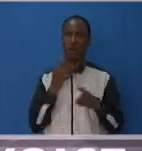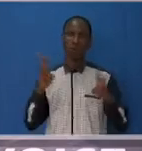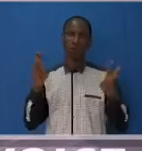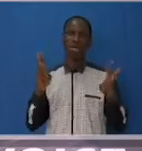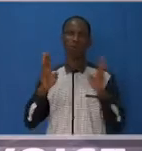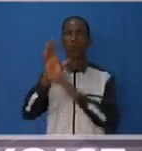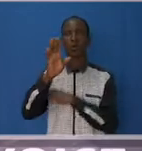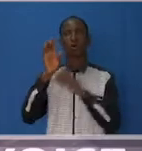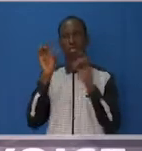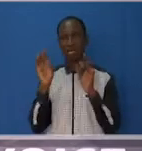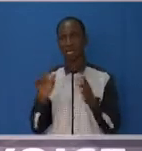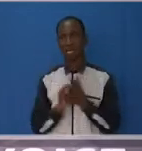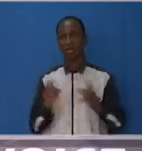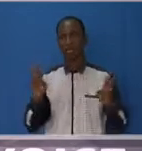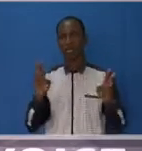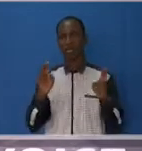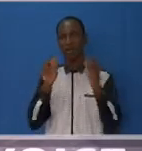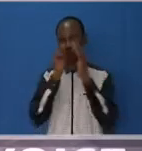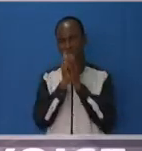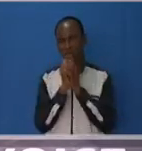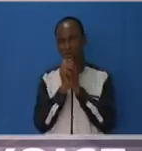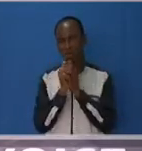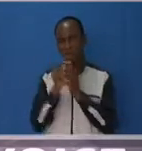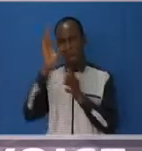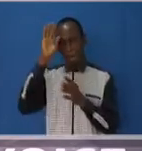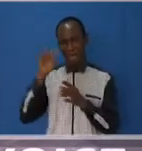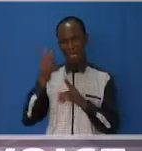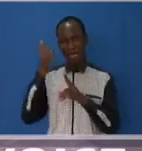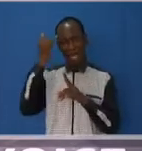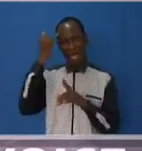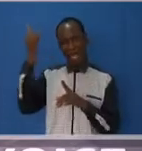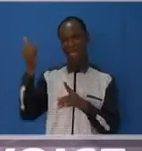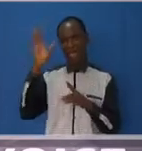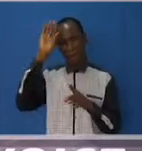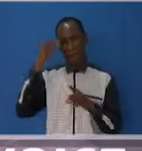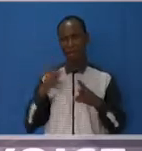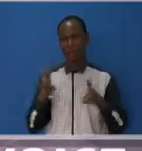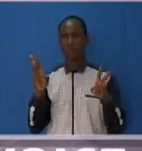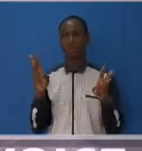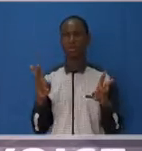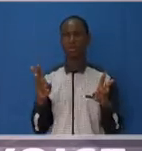pet, sa or some, I nipa do on she say, any one want to